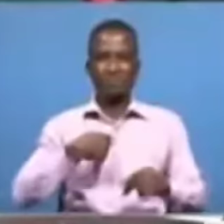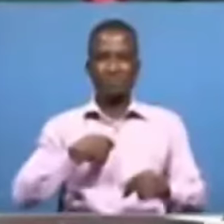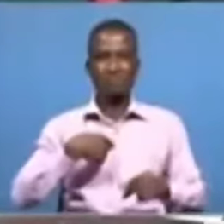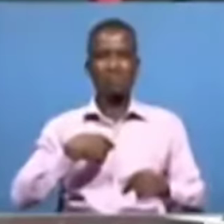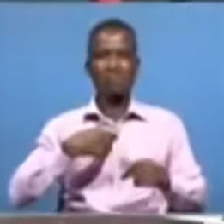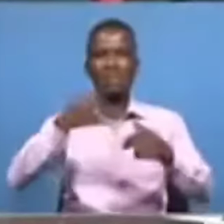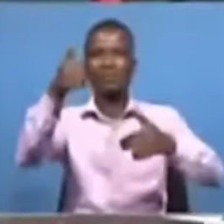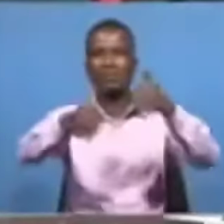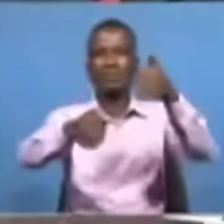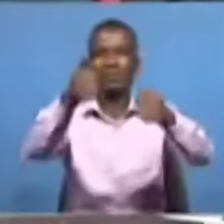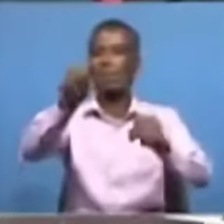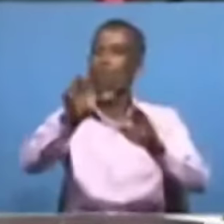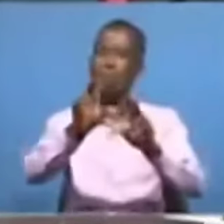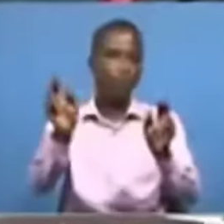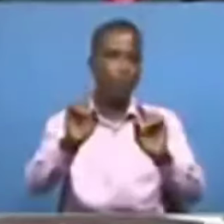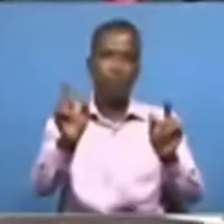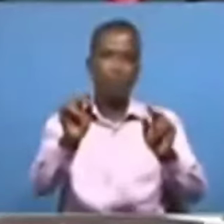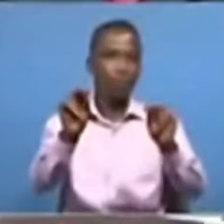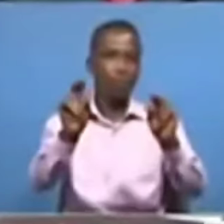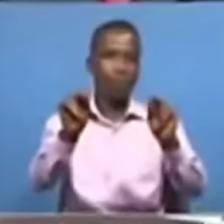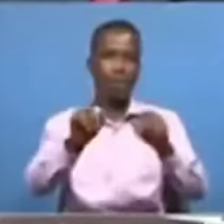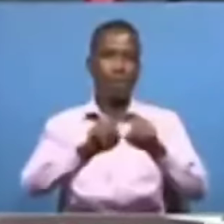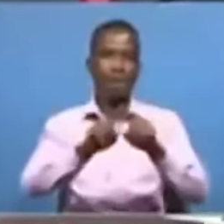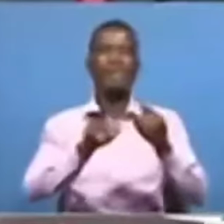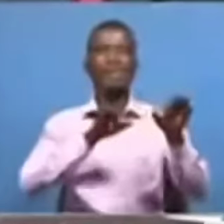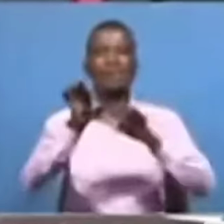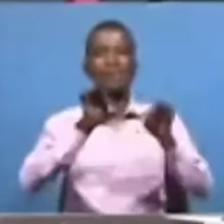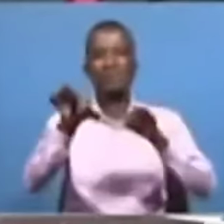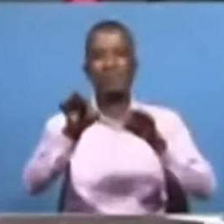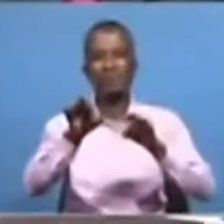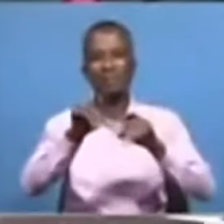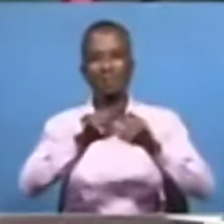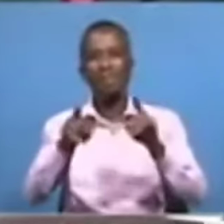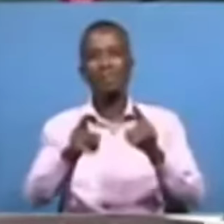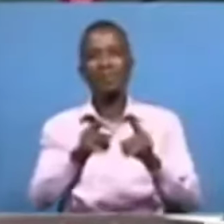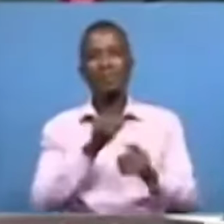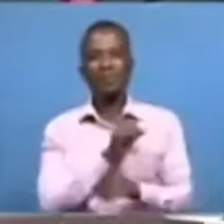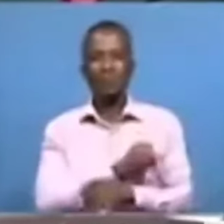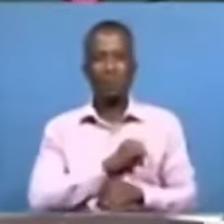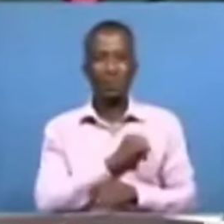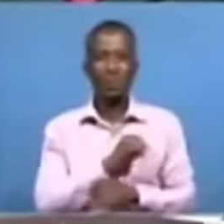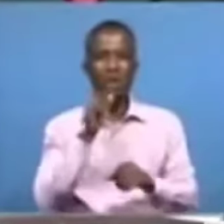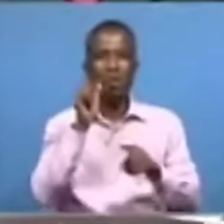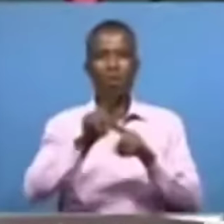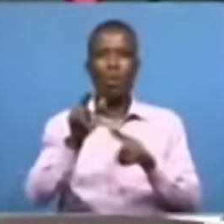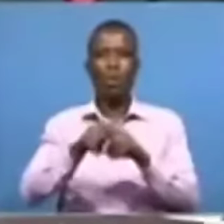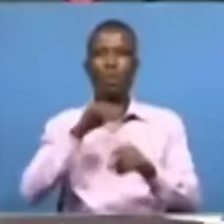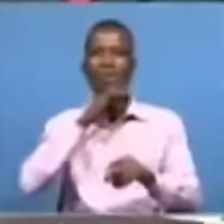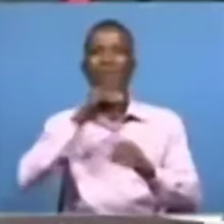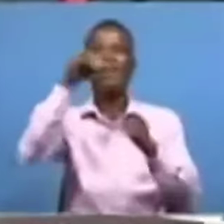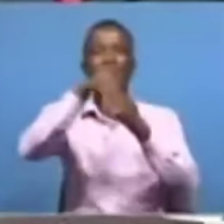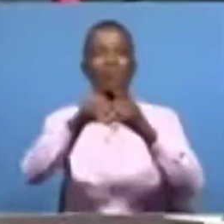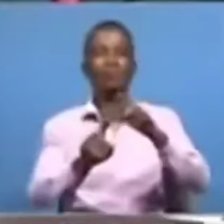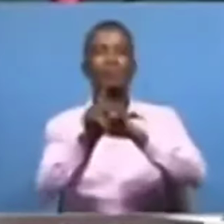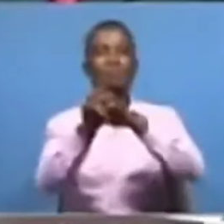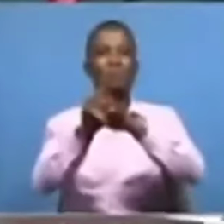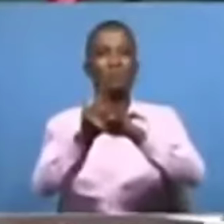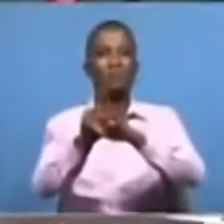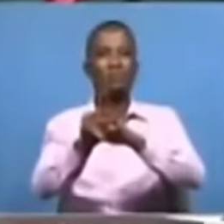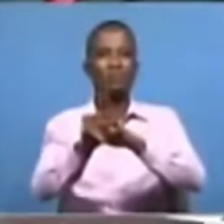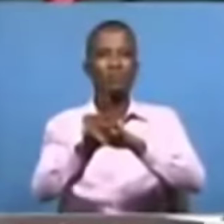to impugn their integrity. I was just expressing a sentiment with respect to the ruling of that day. And I want